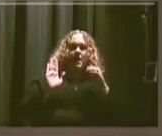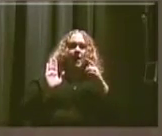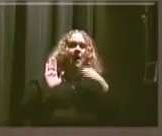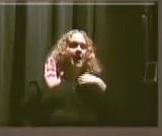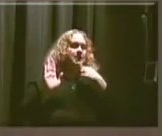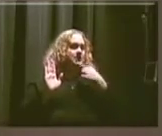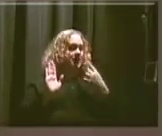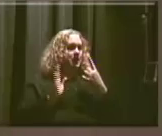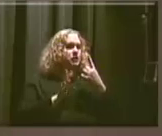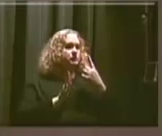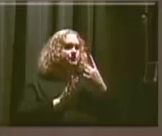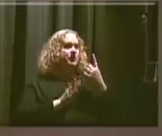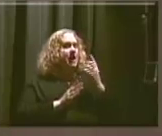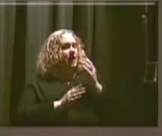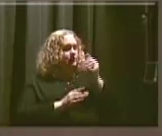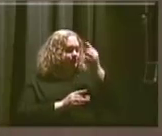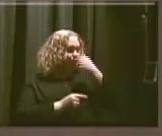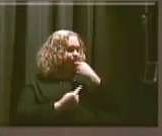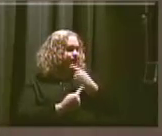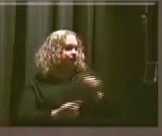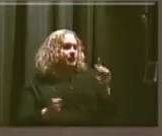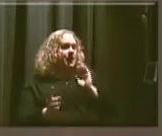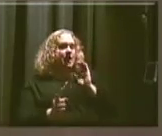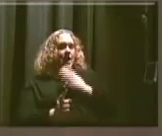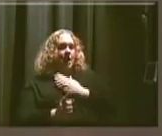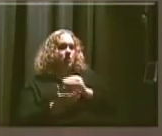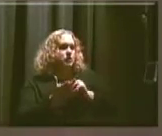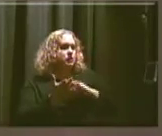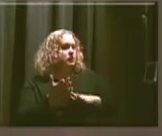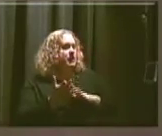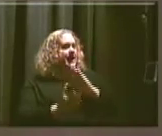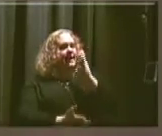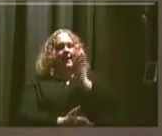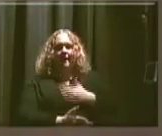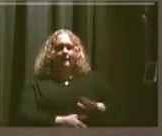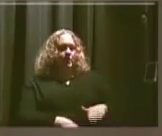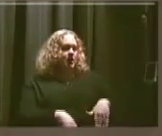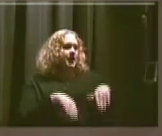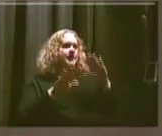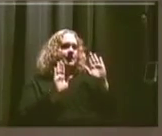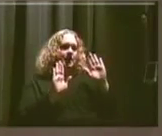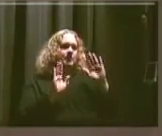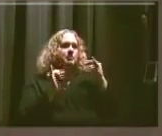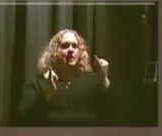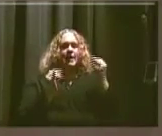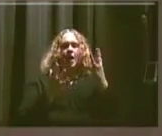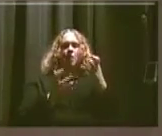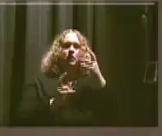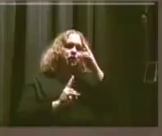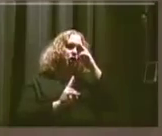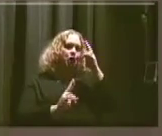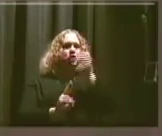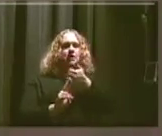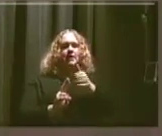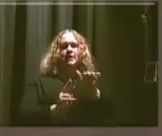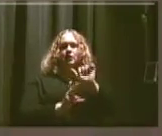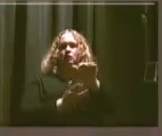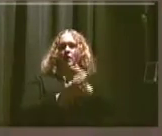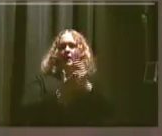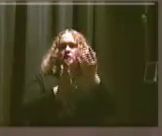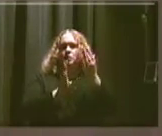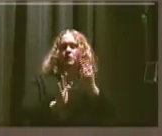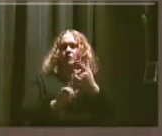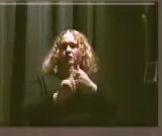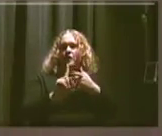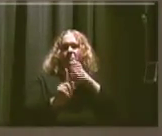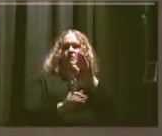our students, never give up. At this time, I would like to honor any graduates from Central High School. So would you please